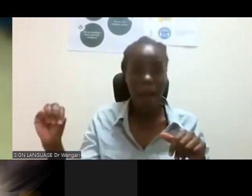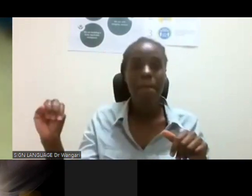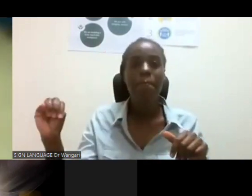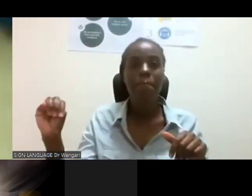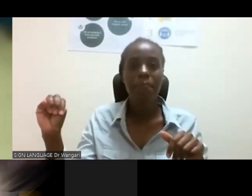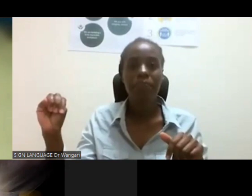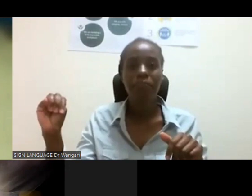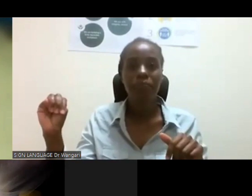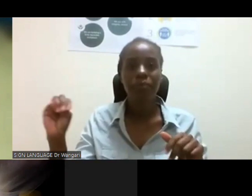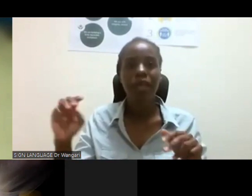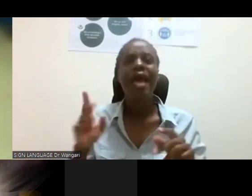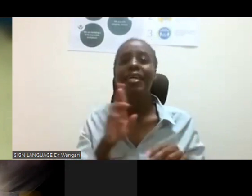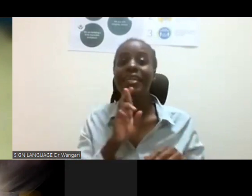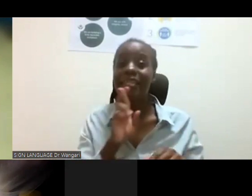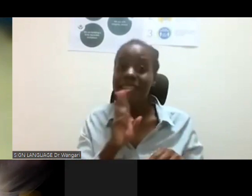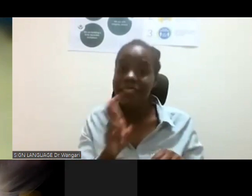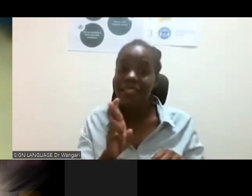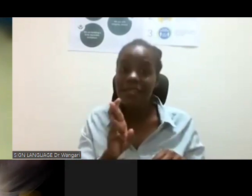its risk, and